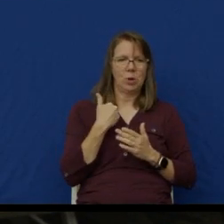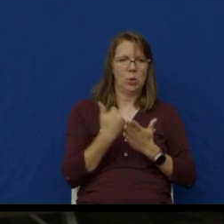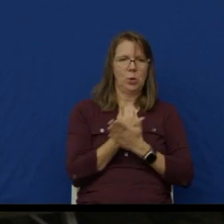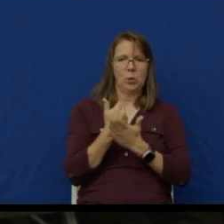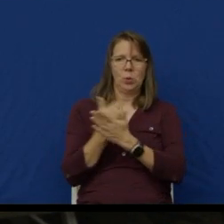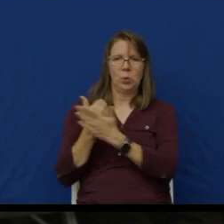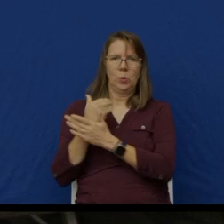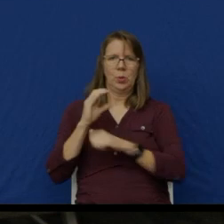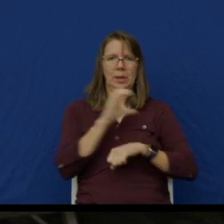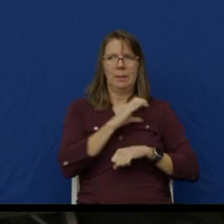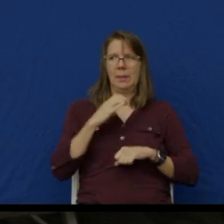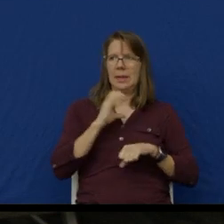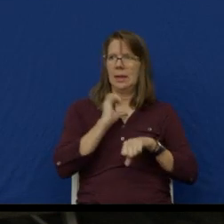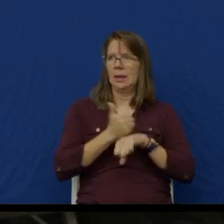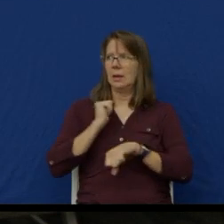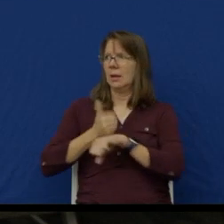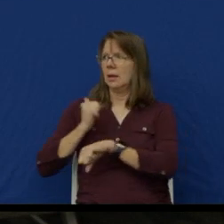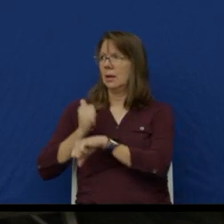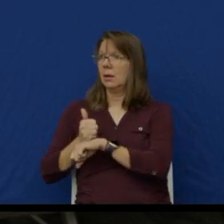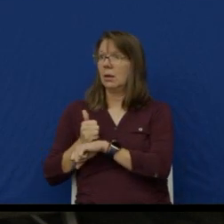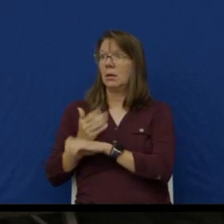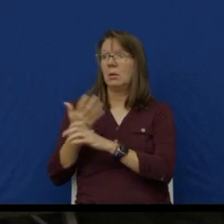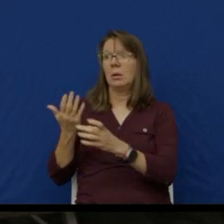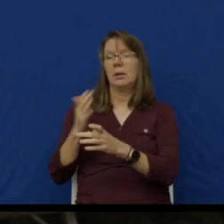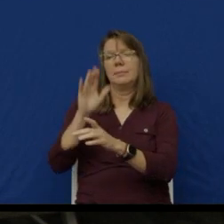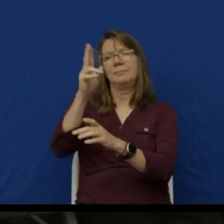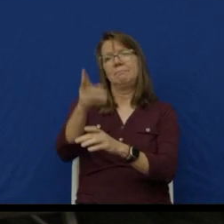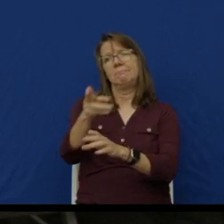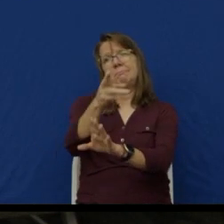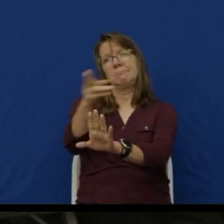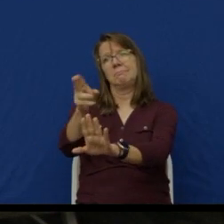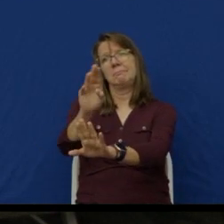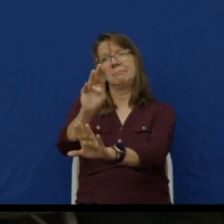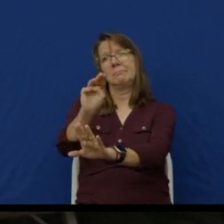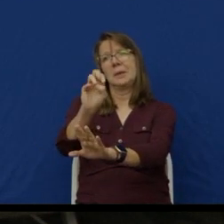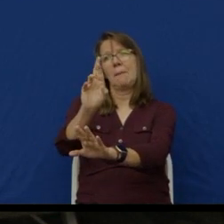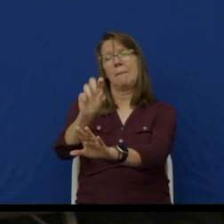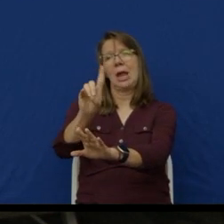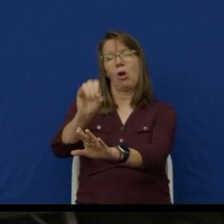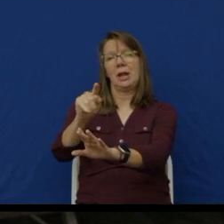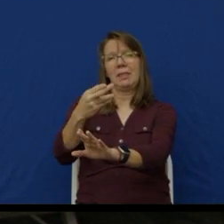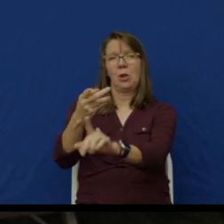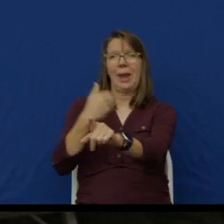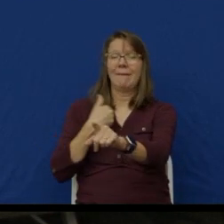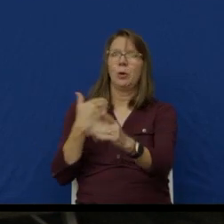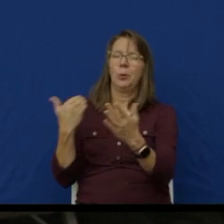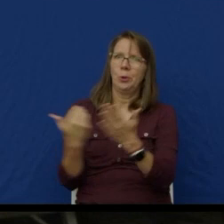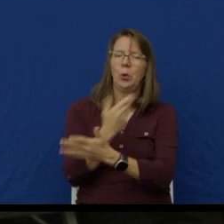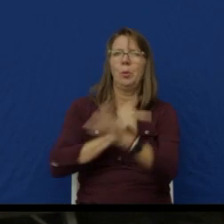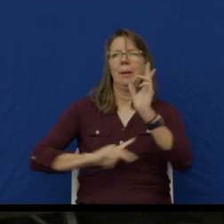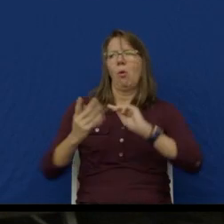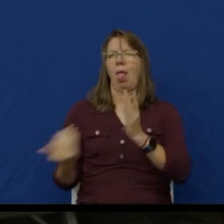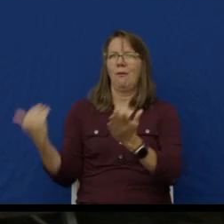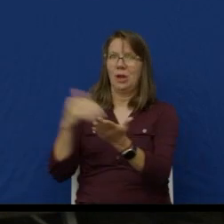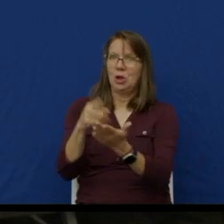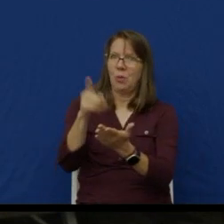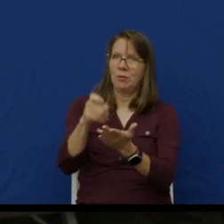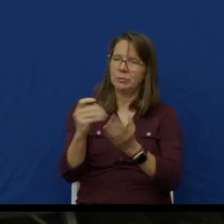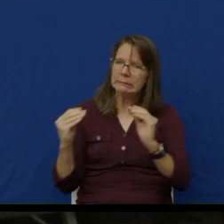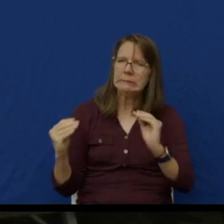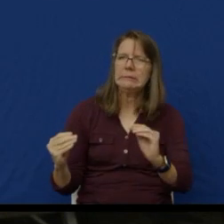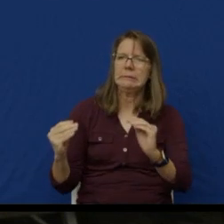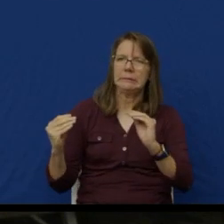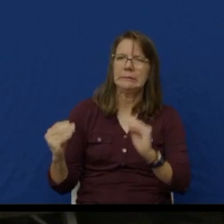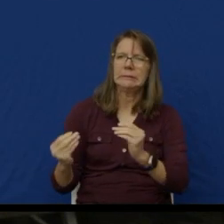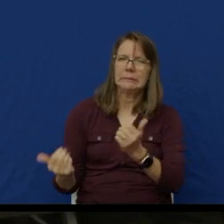Meredith, bless you, having to get a bunch of new people started over. But I think that's part of our education process here. Like I said